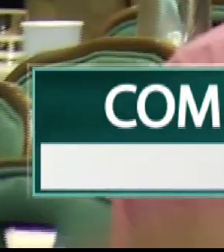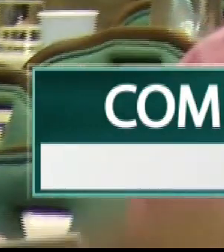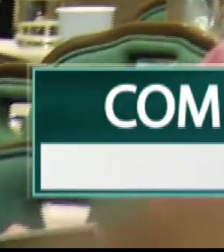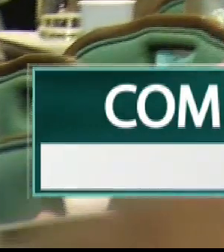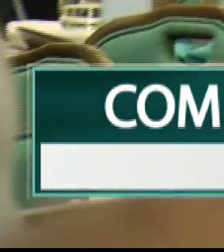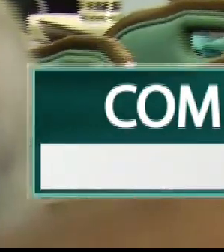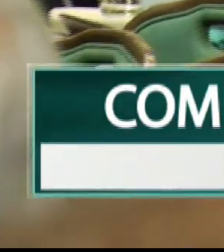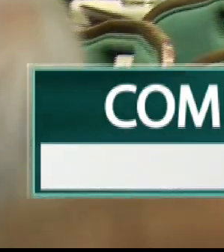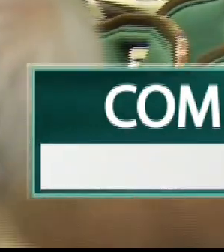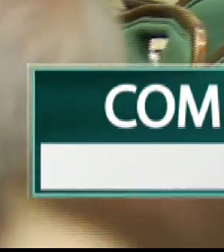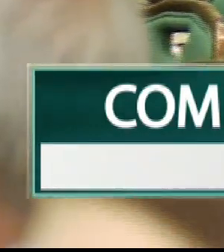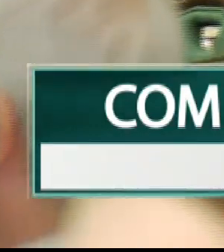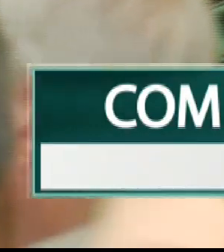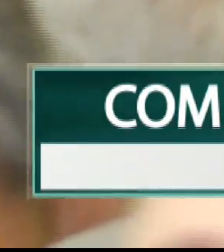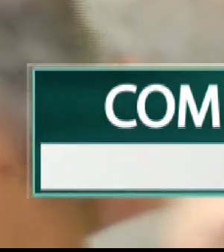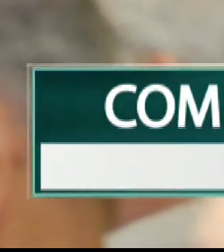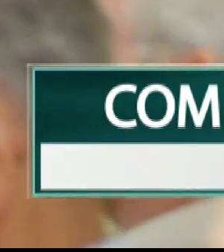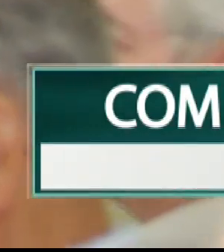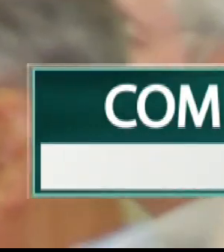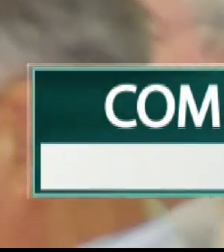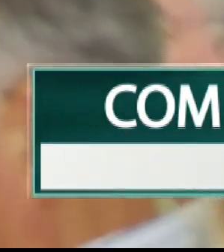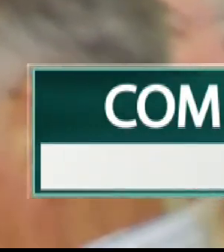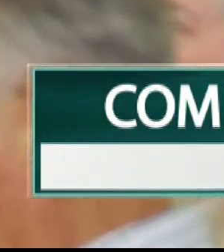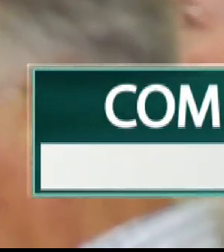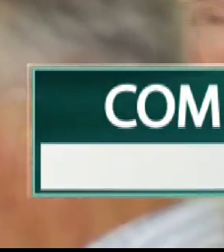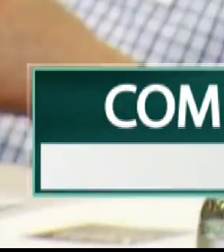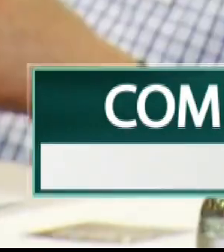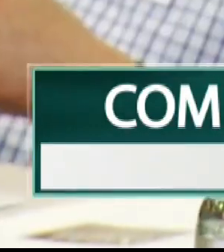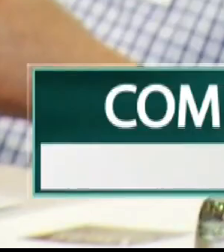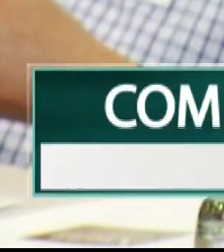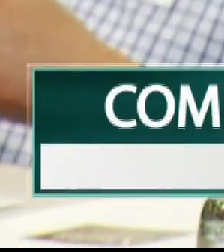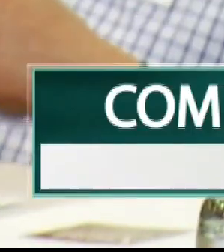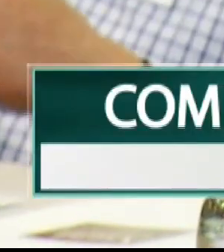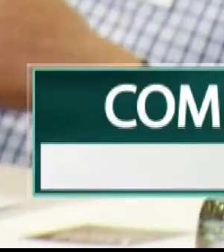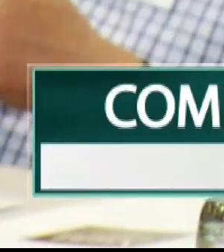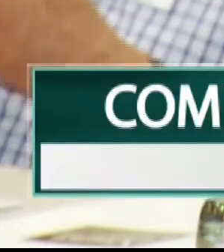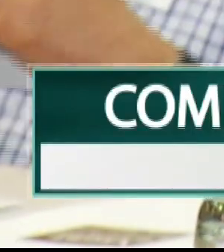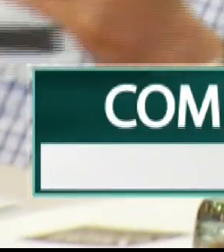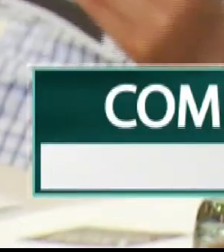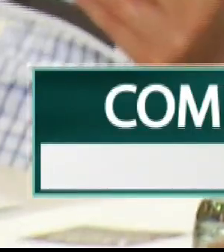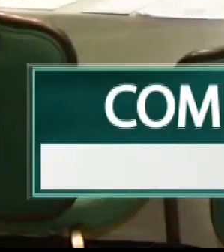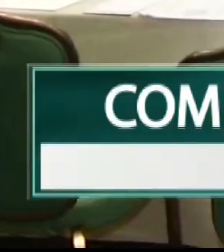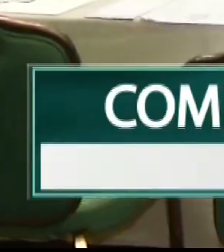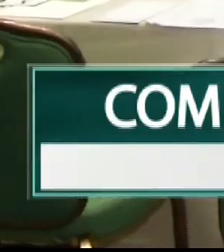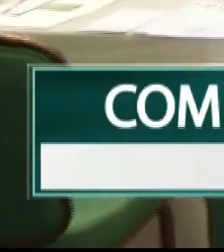And the youth program looks to save the future. You're watching The Bahamas Tonight.